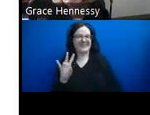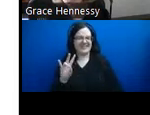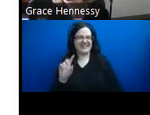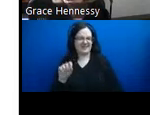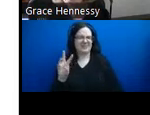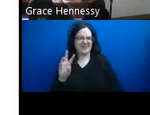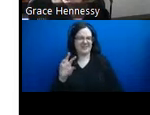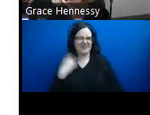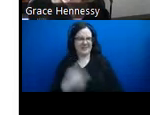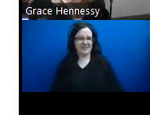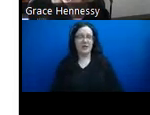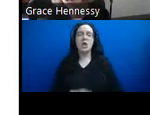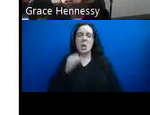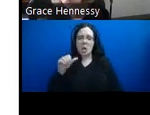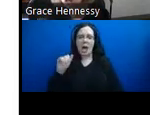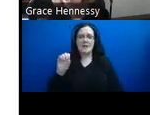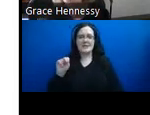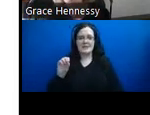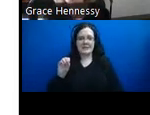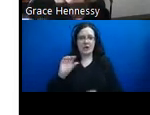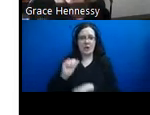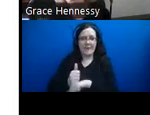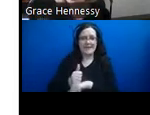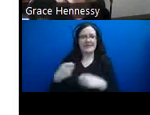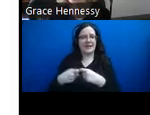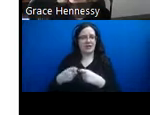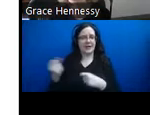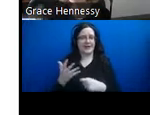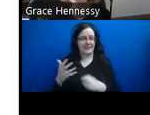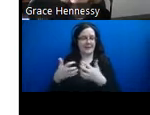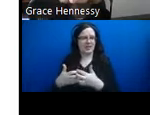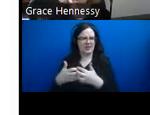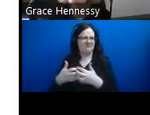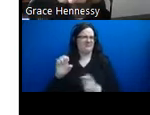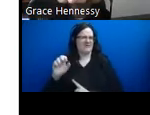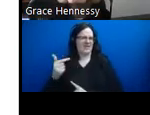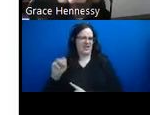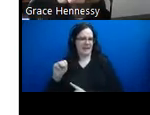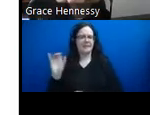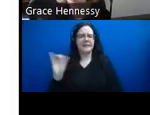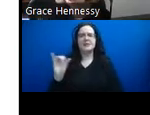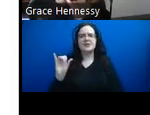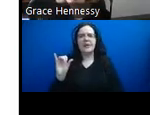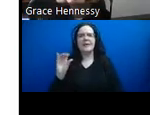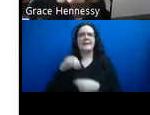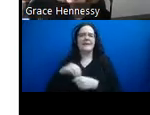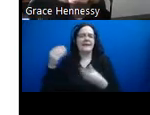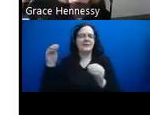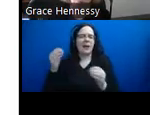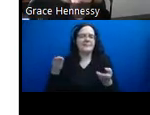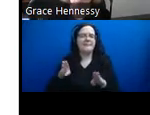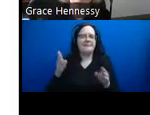based electronic gambling machines, or EGMs. So these were gambling machines that were in, say, betting shops, so horse betting shops